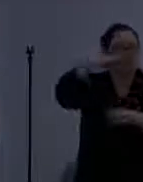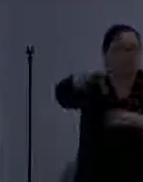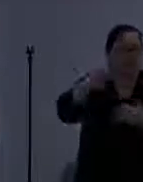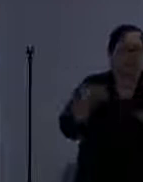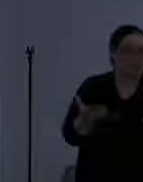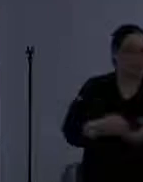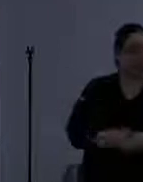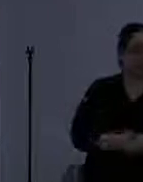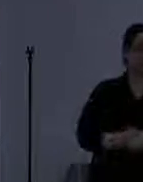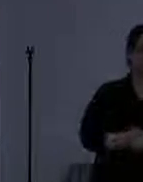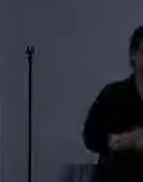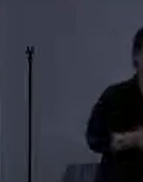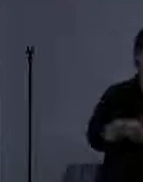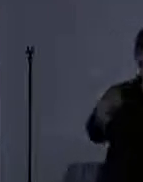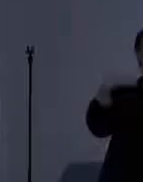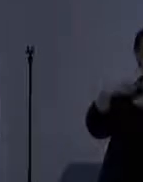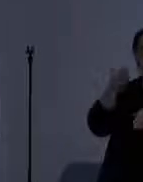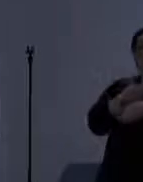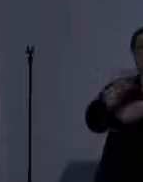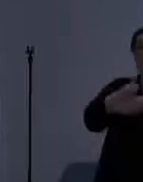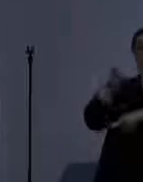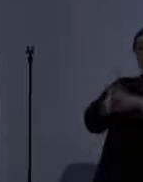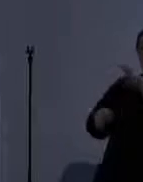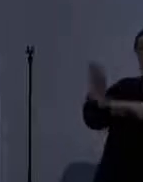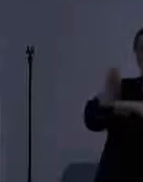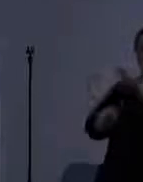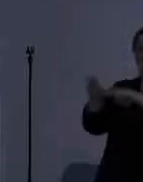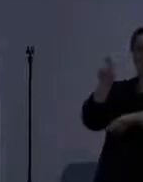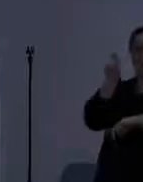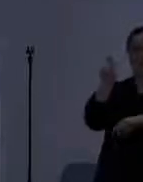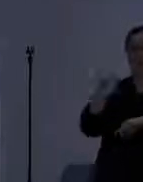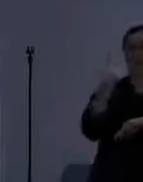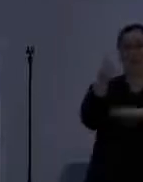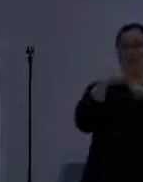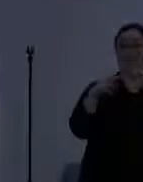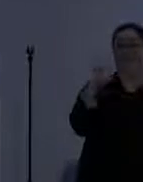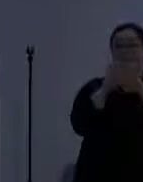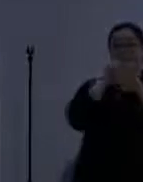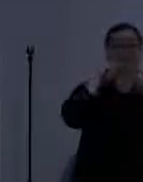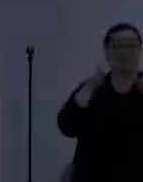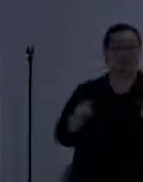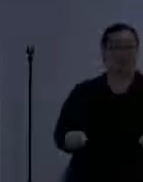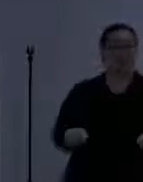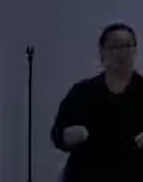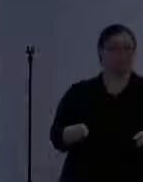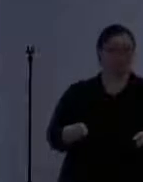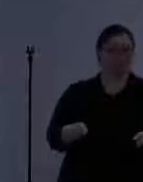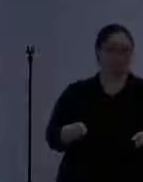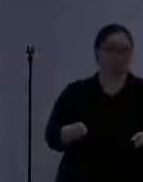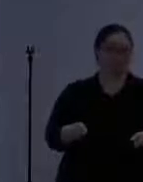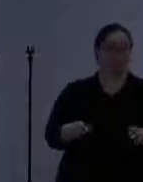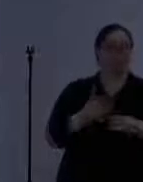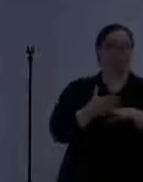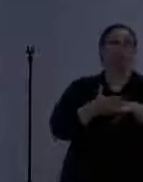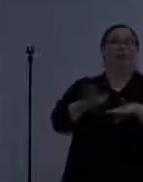Worker screening, which is coming in on the 1st of February. So I'll talk a little bit about that later, but that's something that's quite